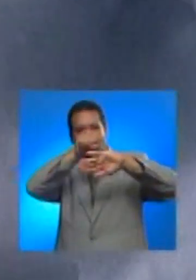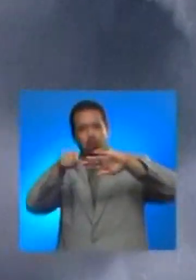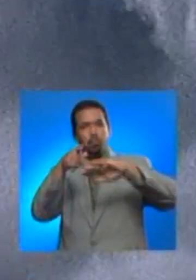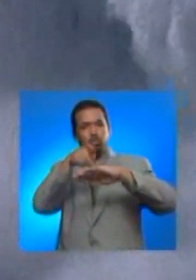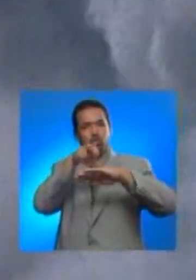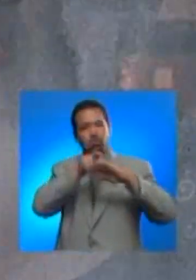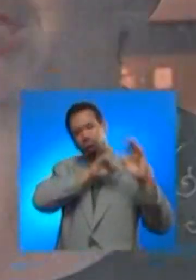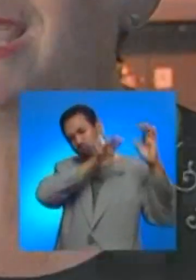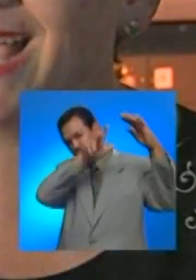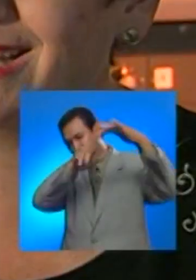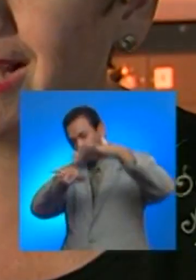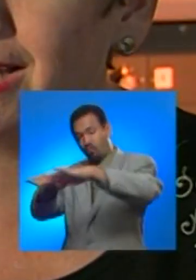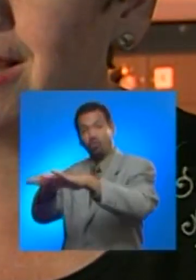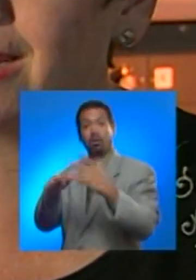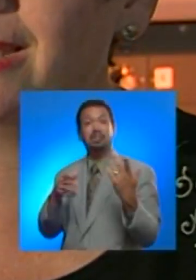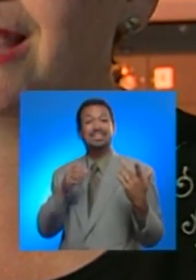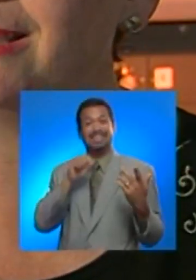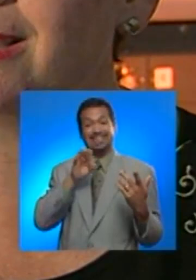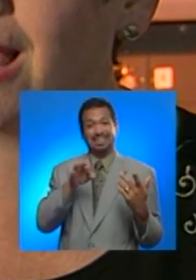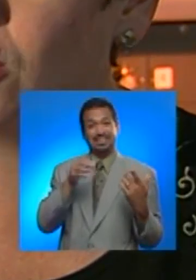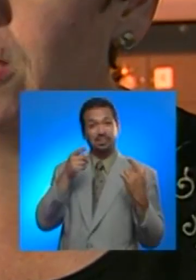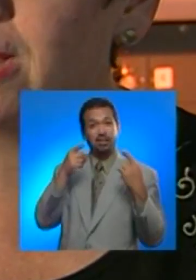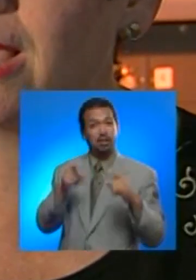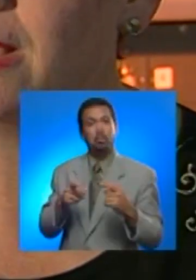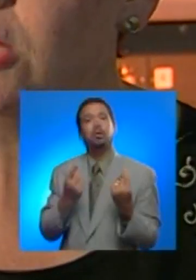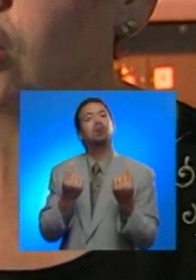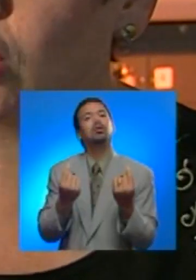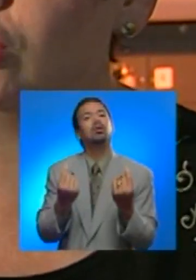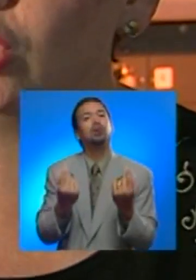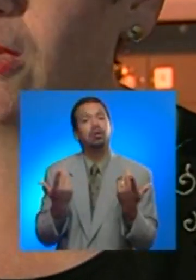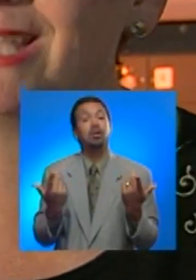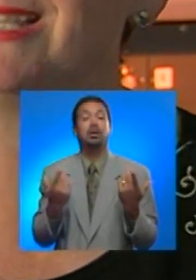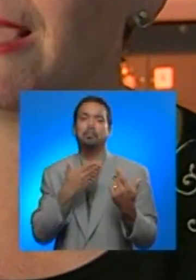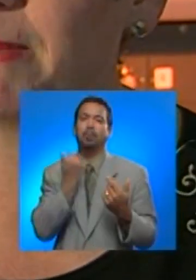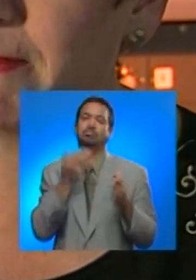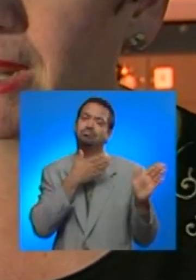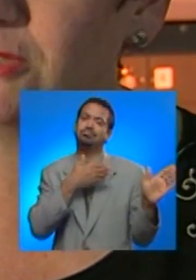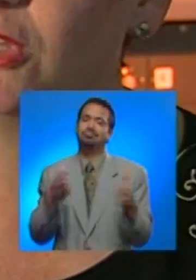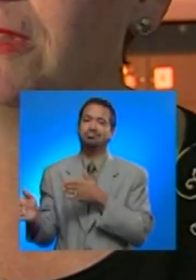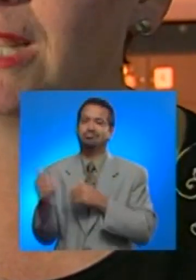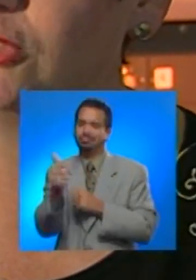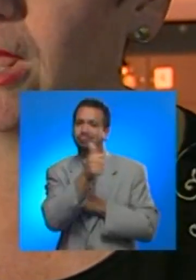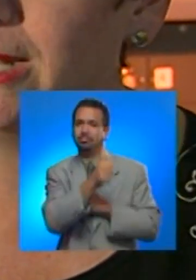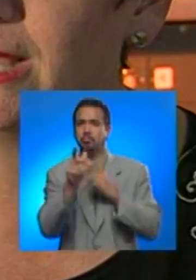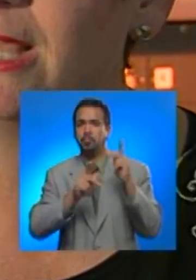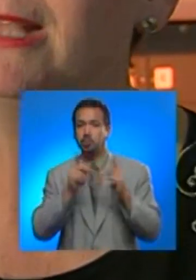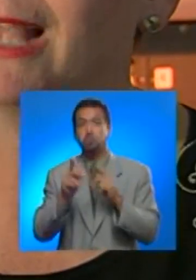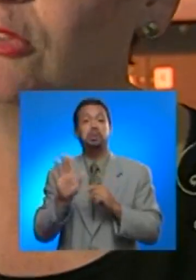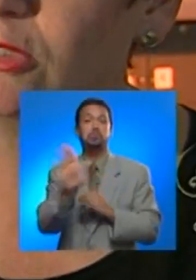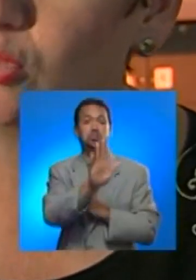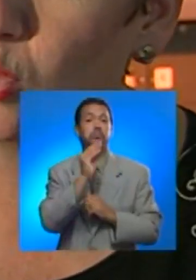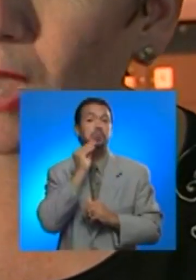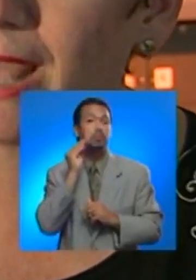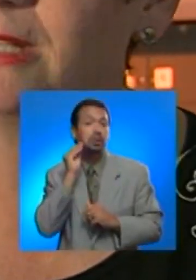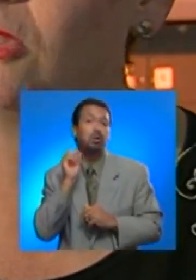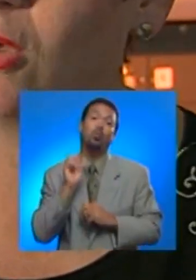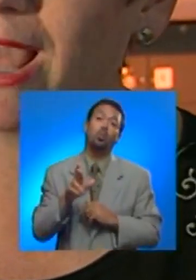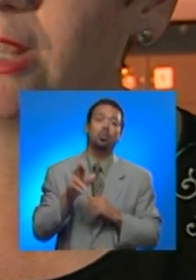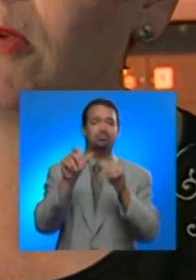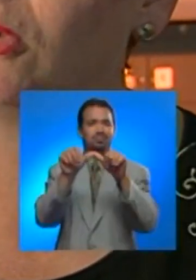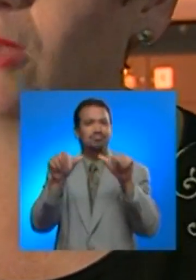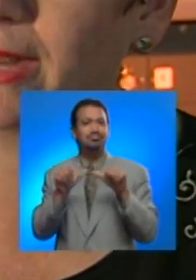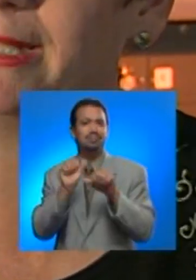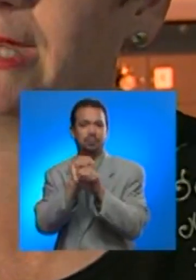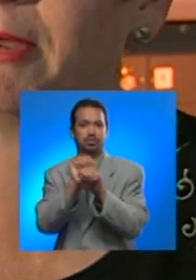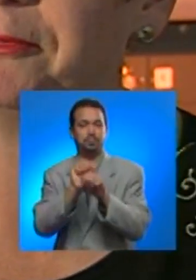coast of Puerto Rico. In light of this situation, the only solution is emergency preparedness in homes and